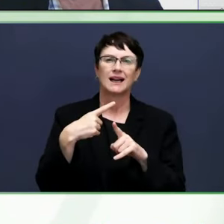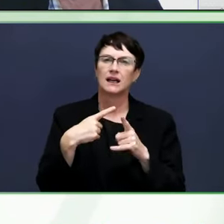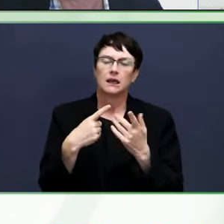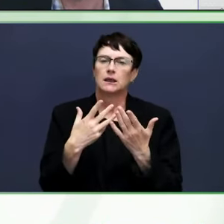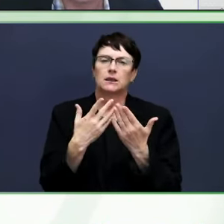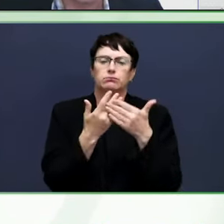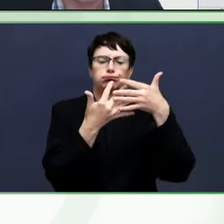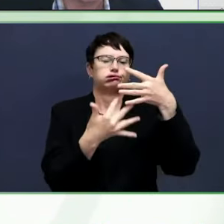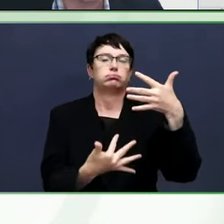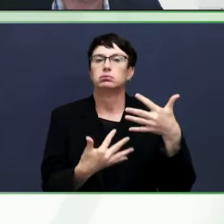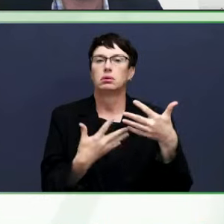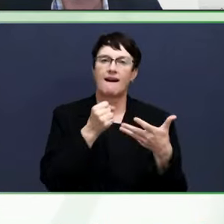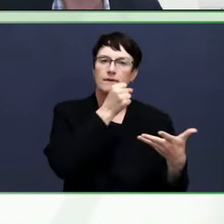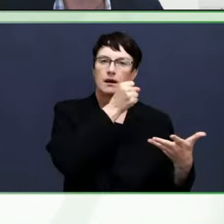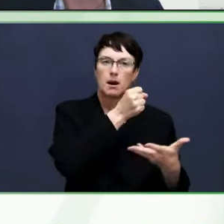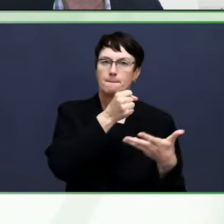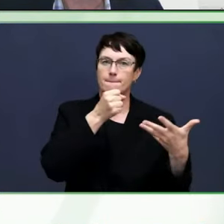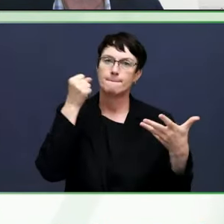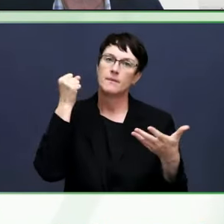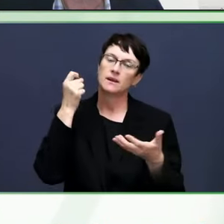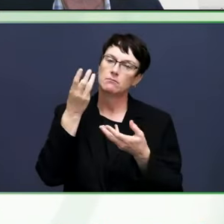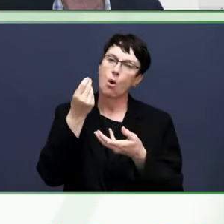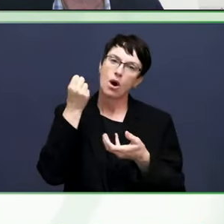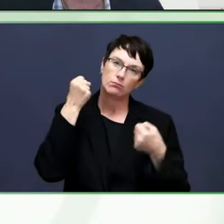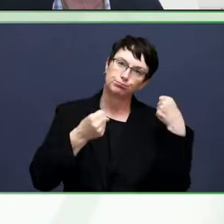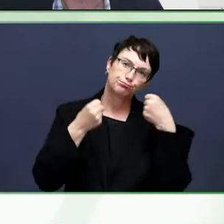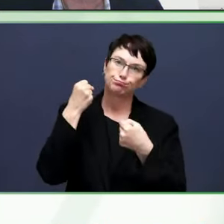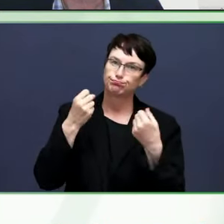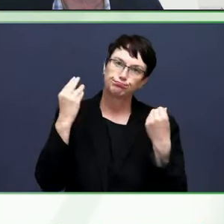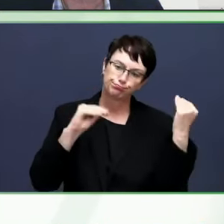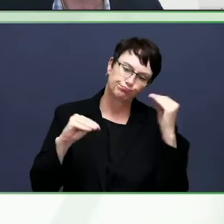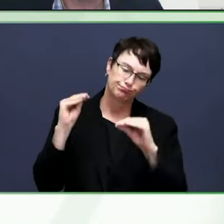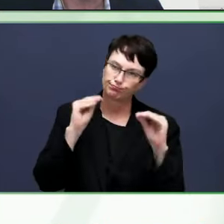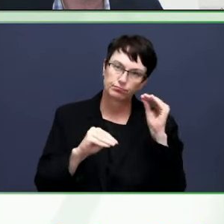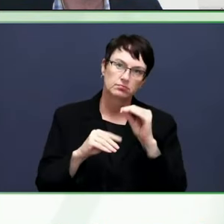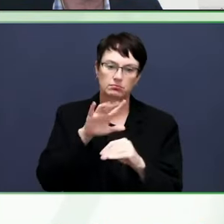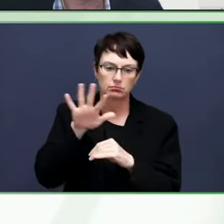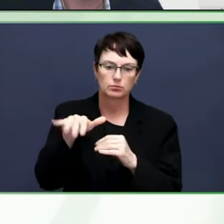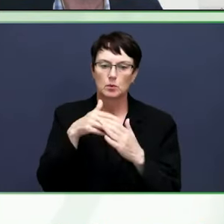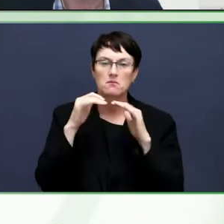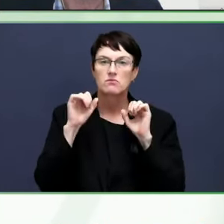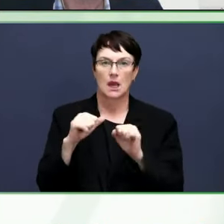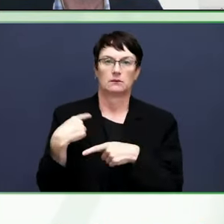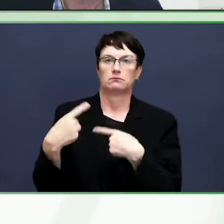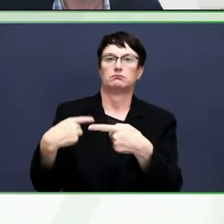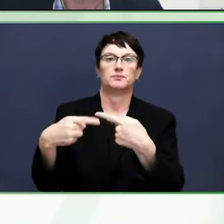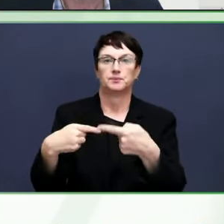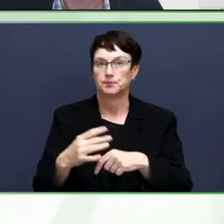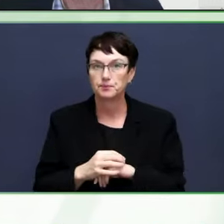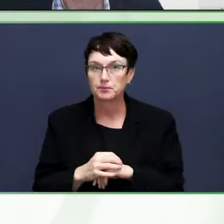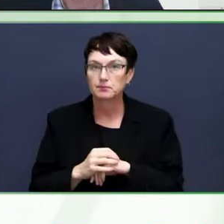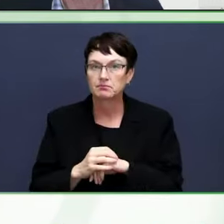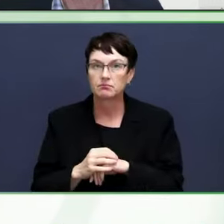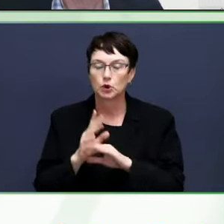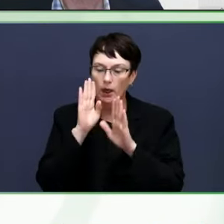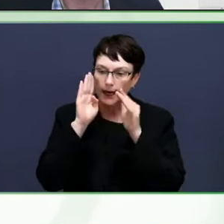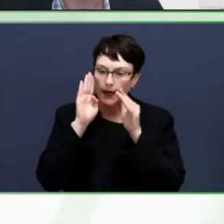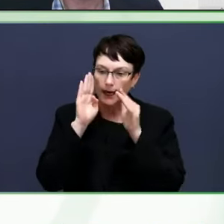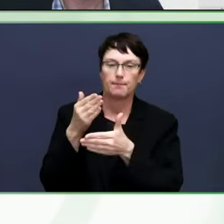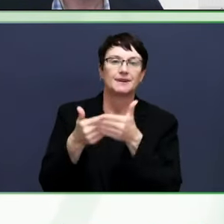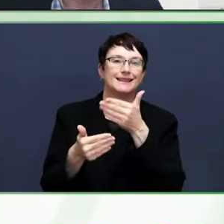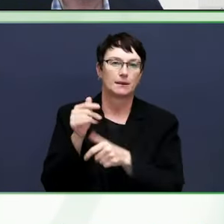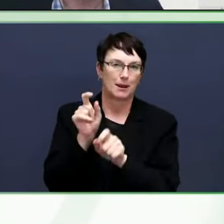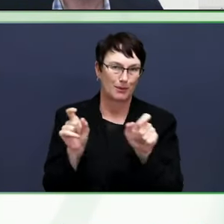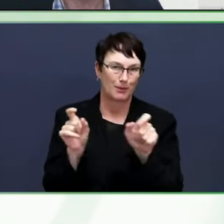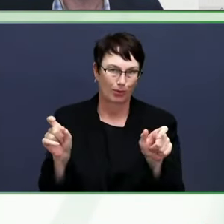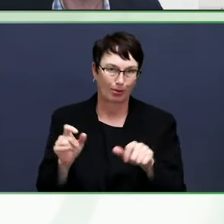with disabilities. Thank you. Thank you, Eladio. And my question is,